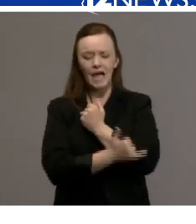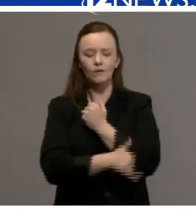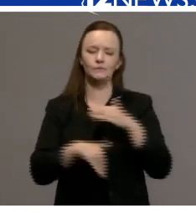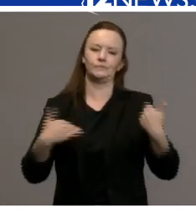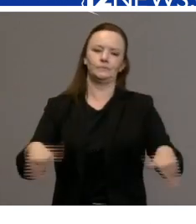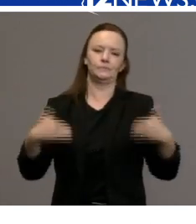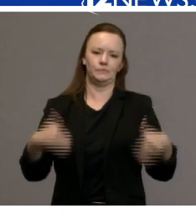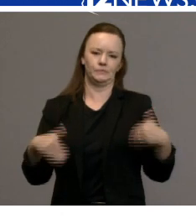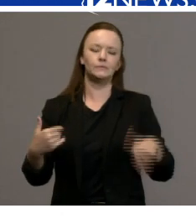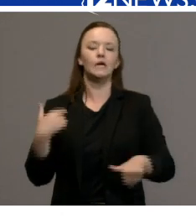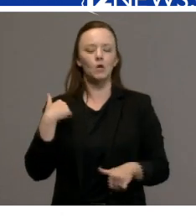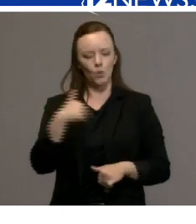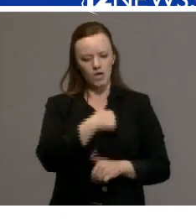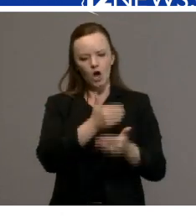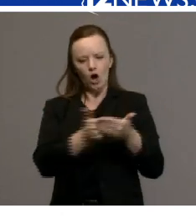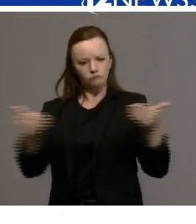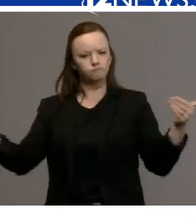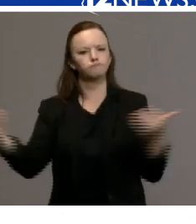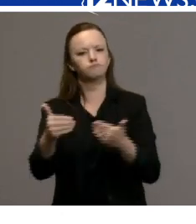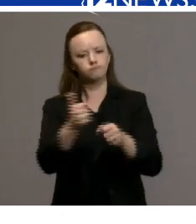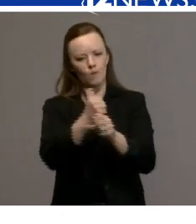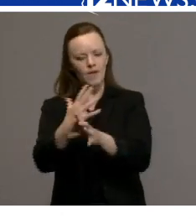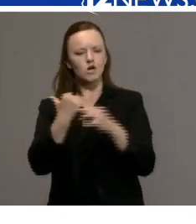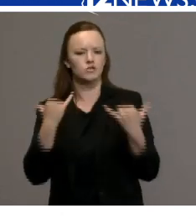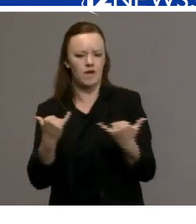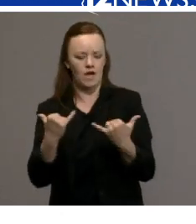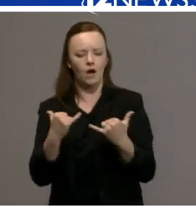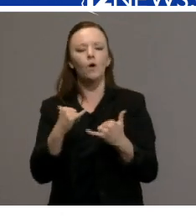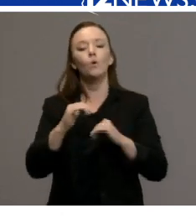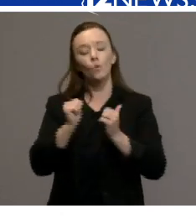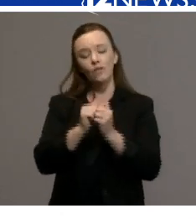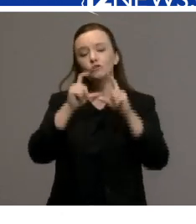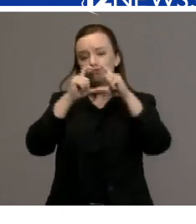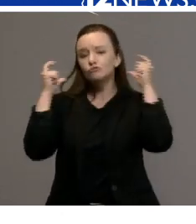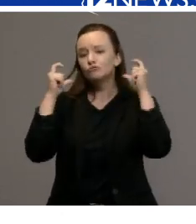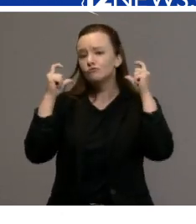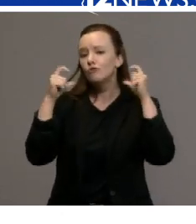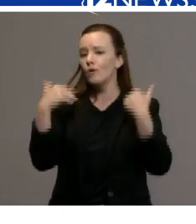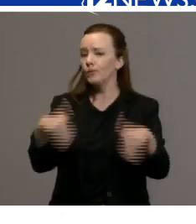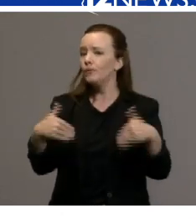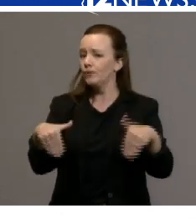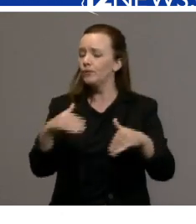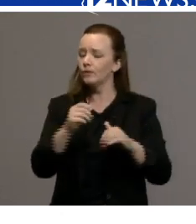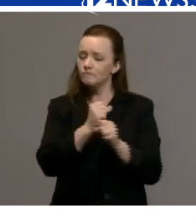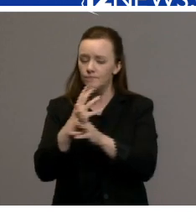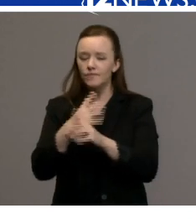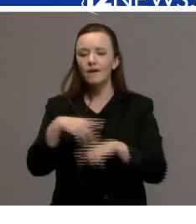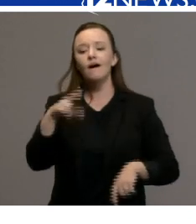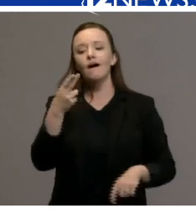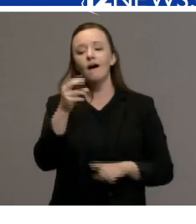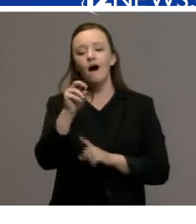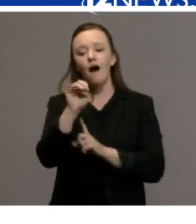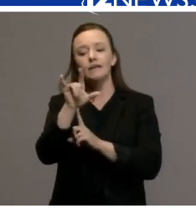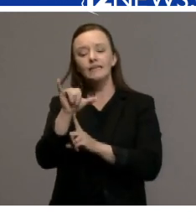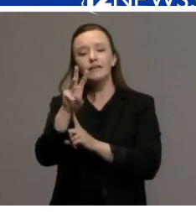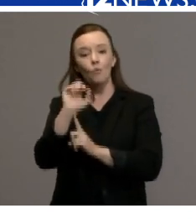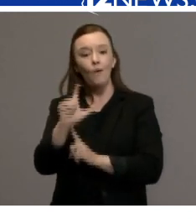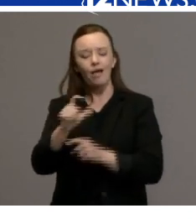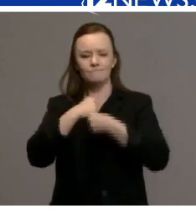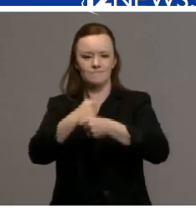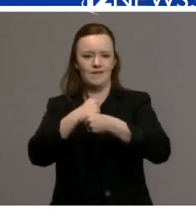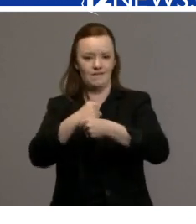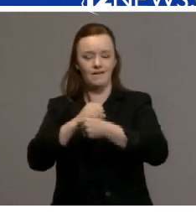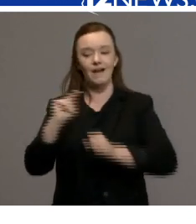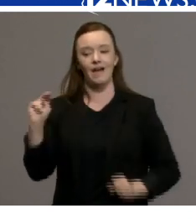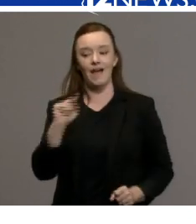surgical mask issue. We received 25,000 last week as well from Honeywell and their initial N95s. We're still continuing to